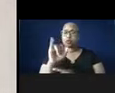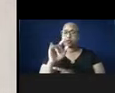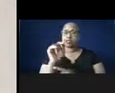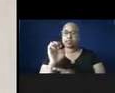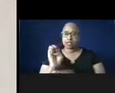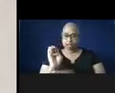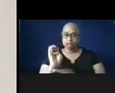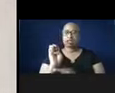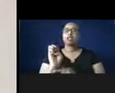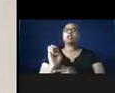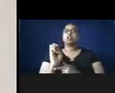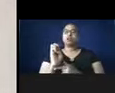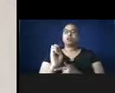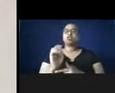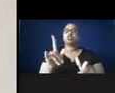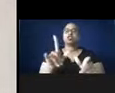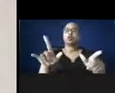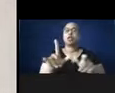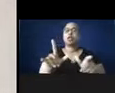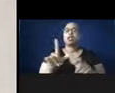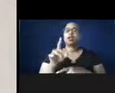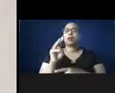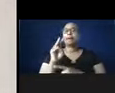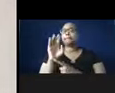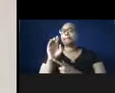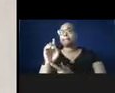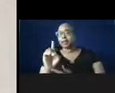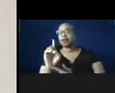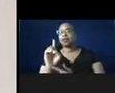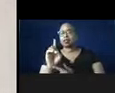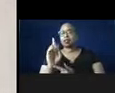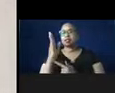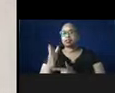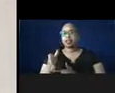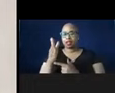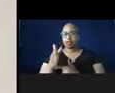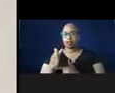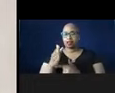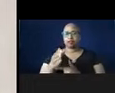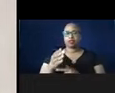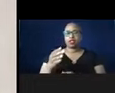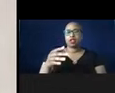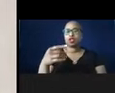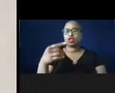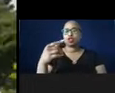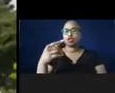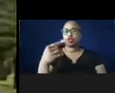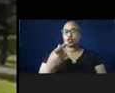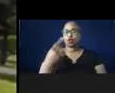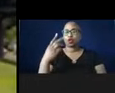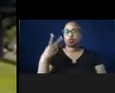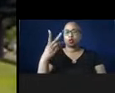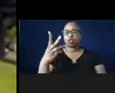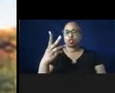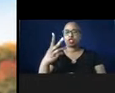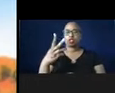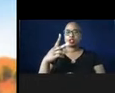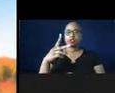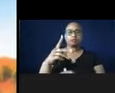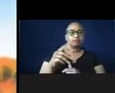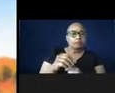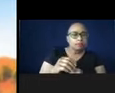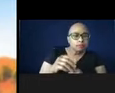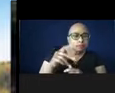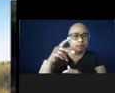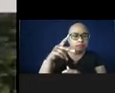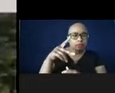on the Maryland side of the George Washington Memorial Parkway, right next to Glen Echo Park, right here in the top right corner.